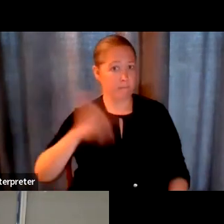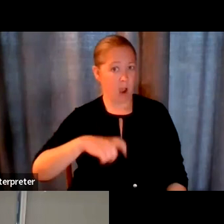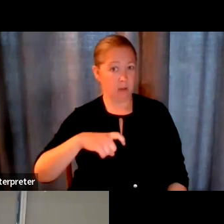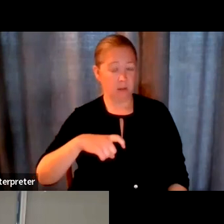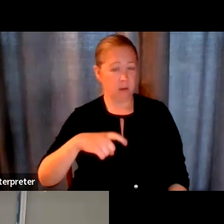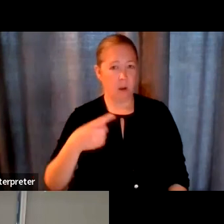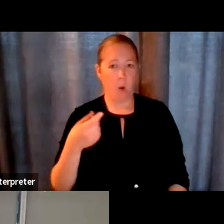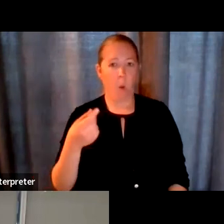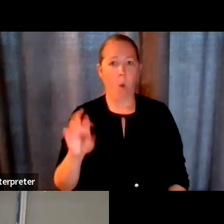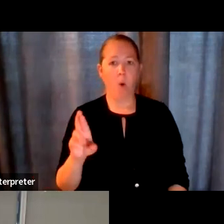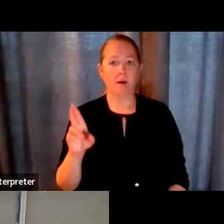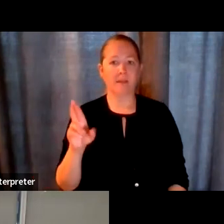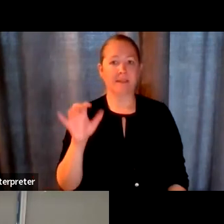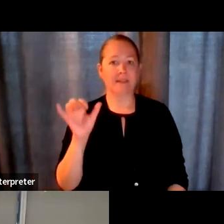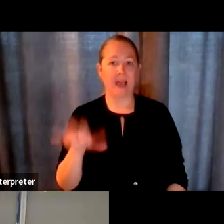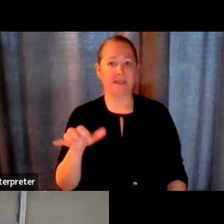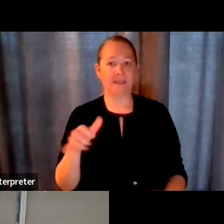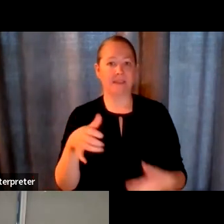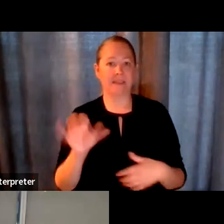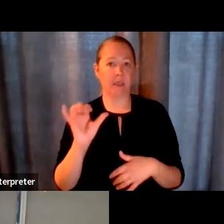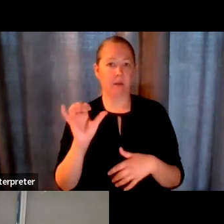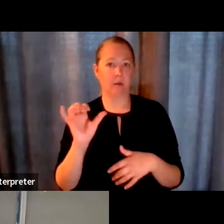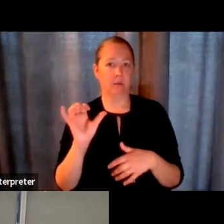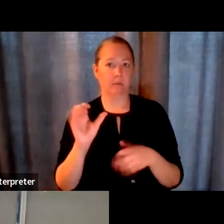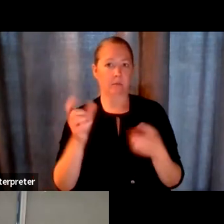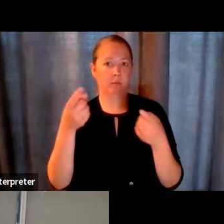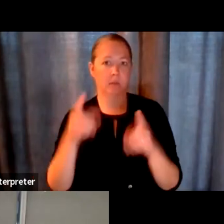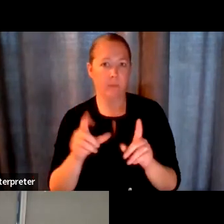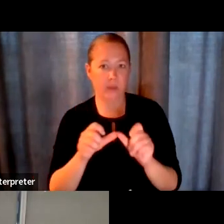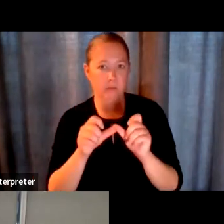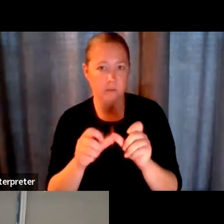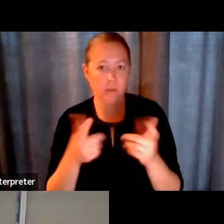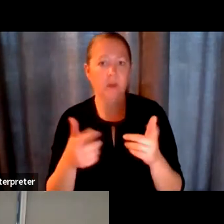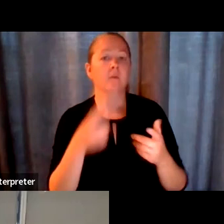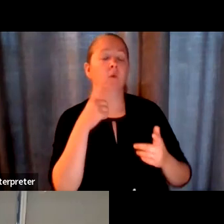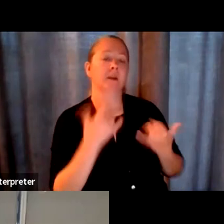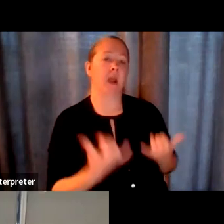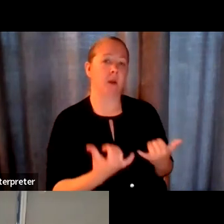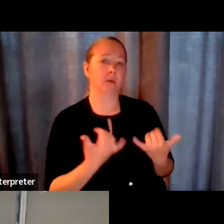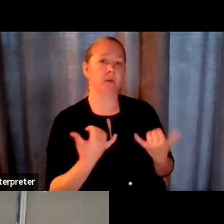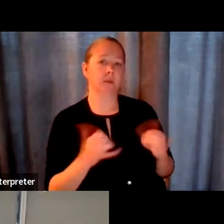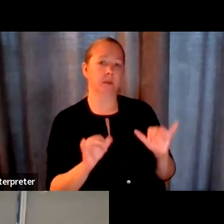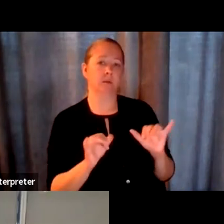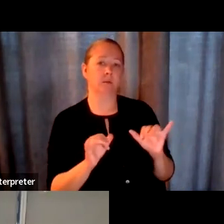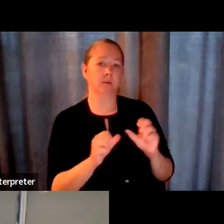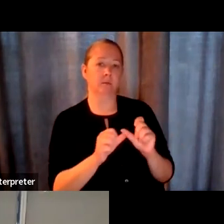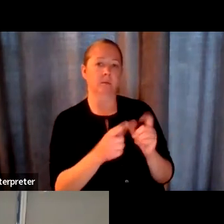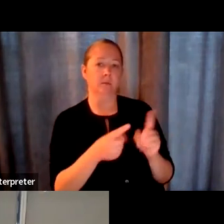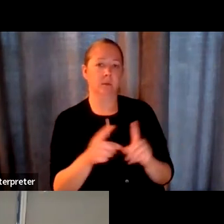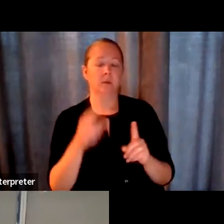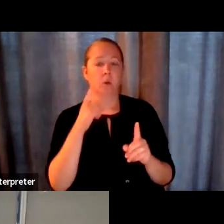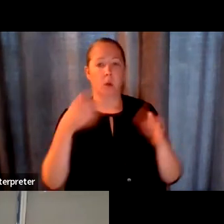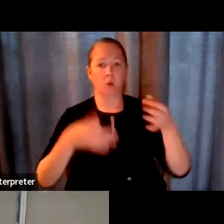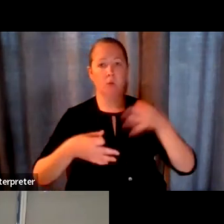still holding for now? For now, that precedent is still sound. The court cited to several of the